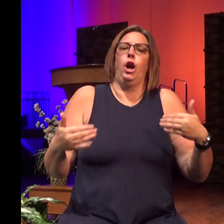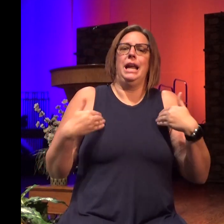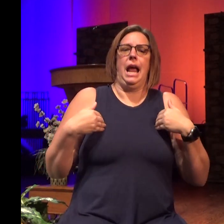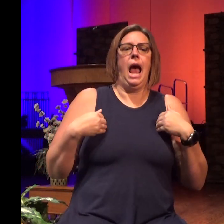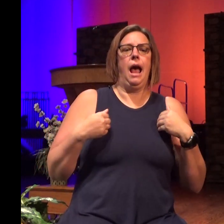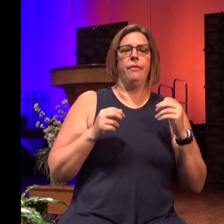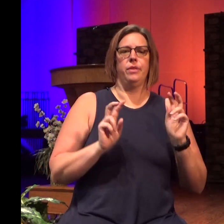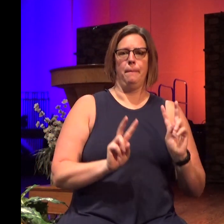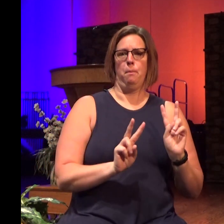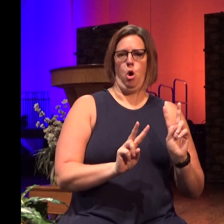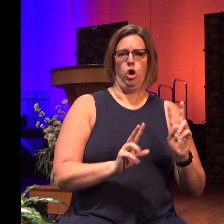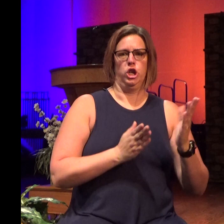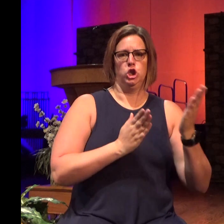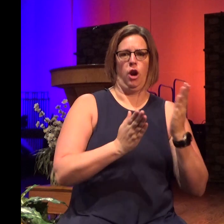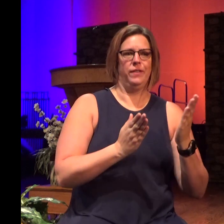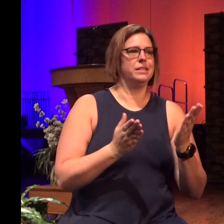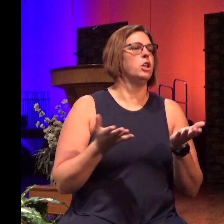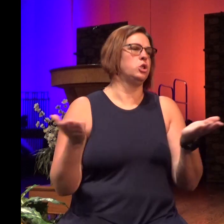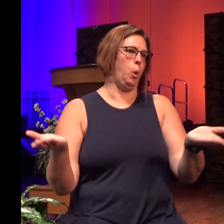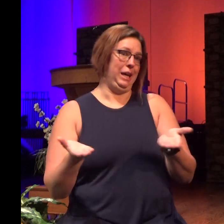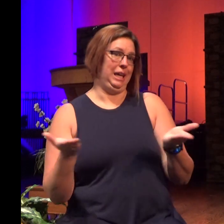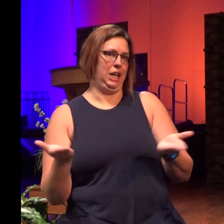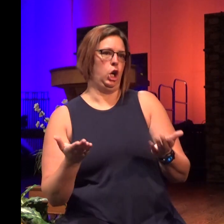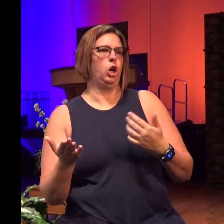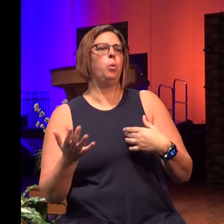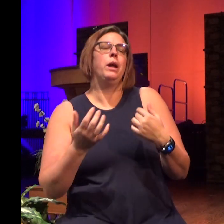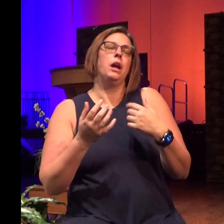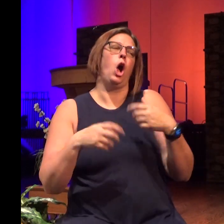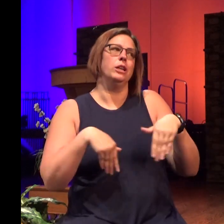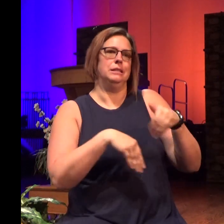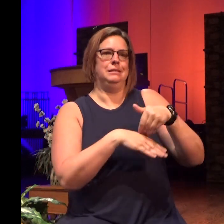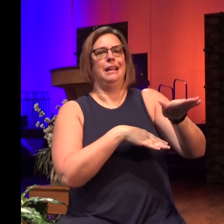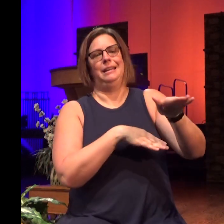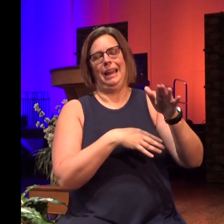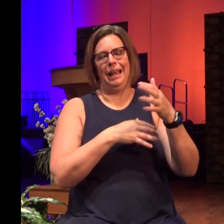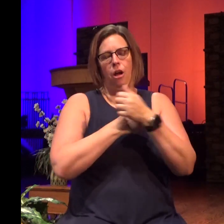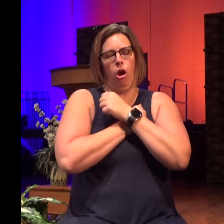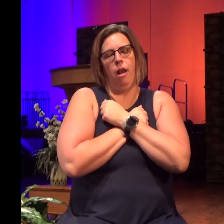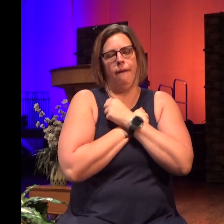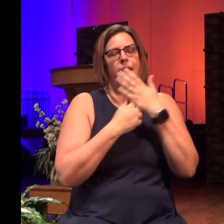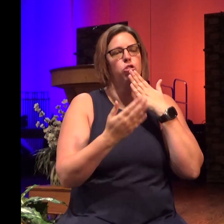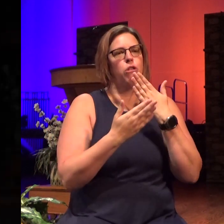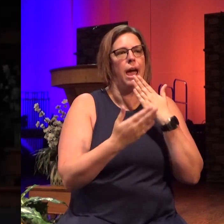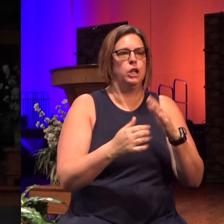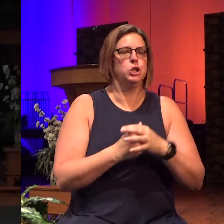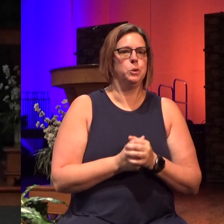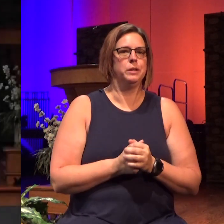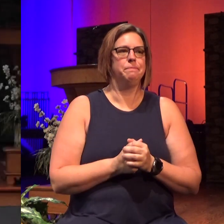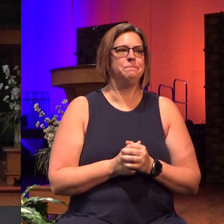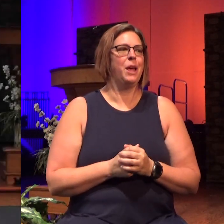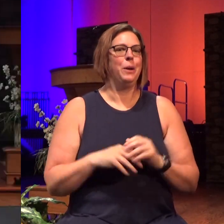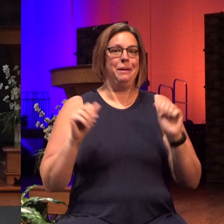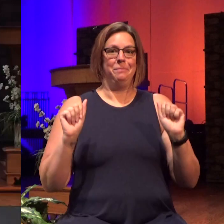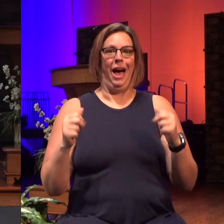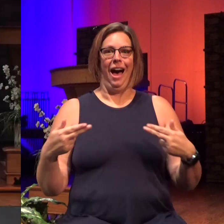and we here get to memorialize her with our love and gratitude. So thank you, thank you.